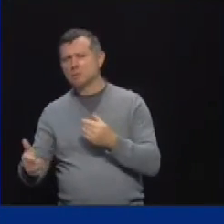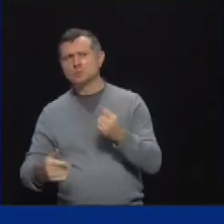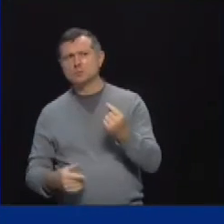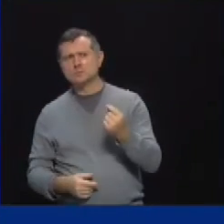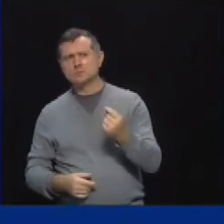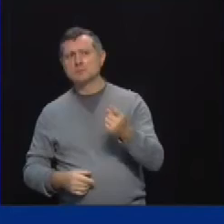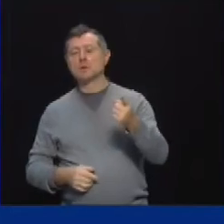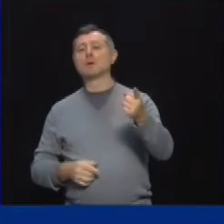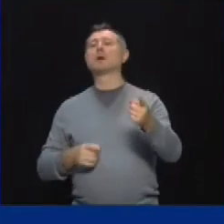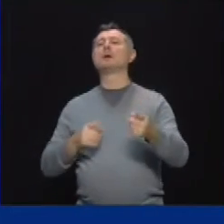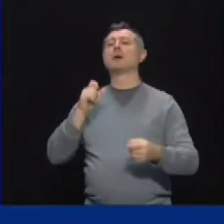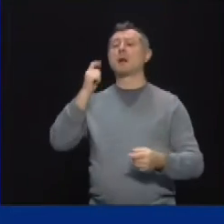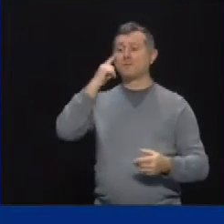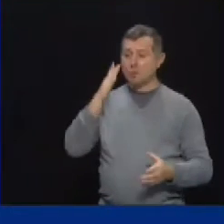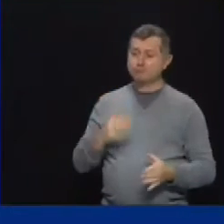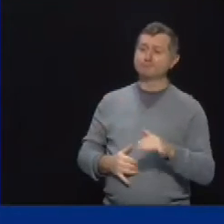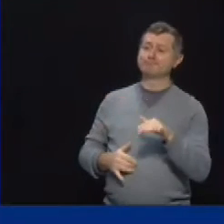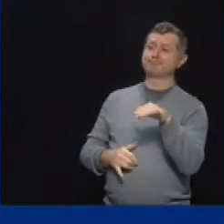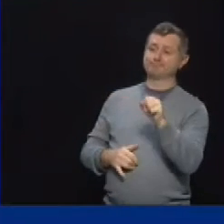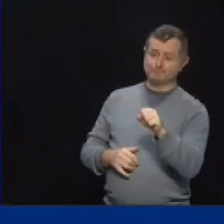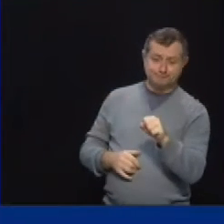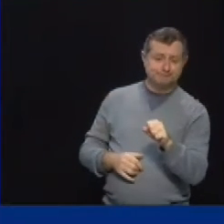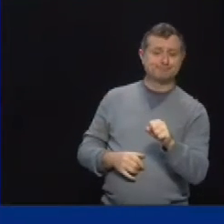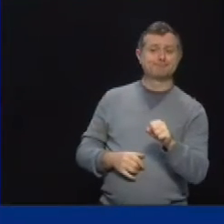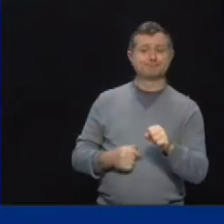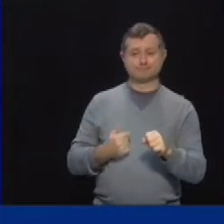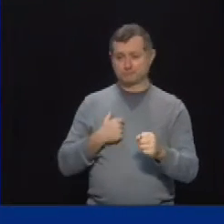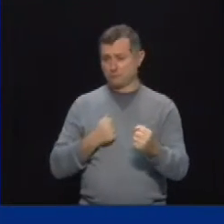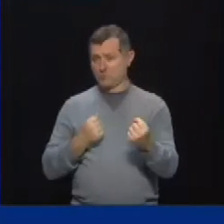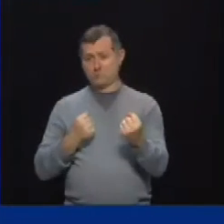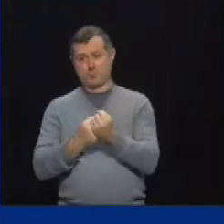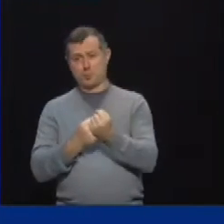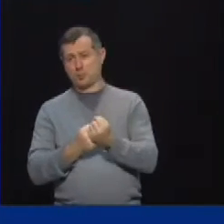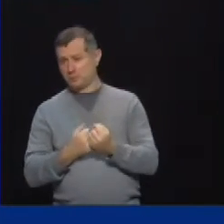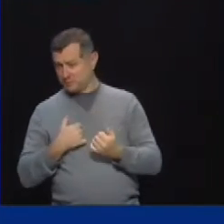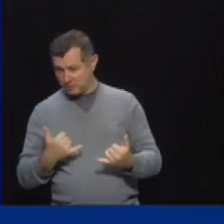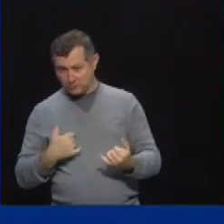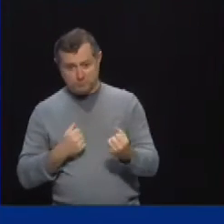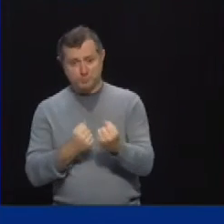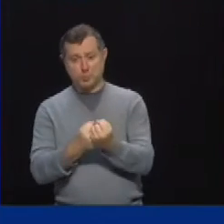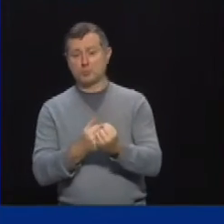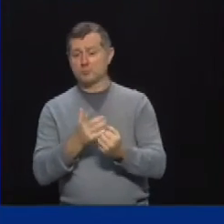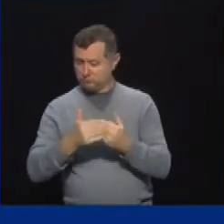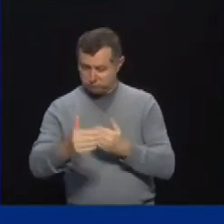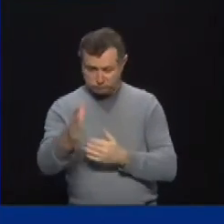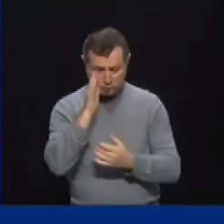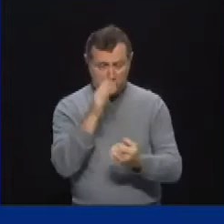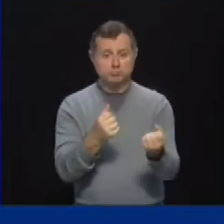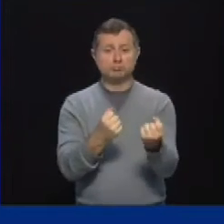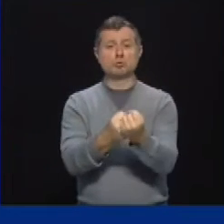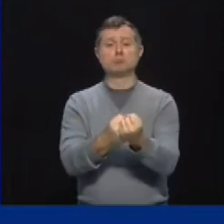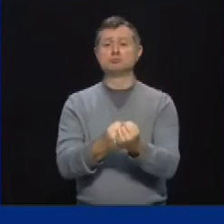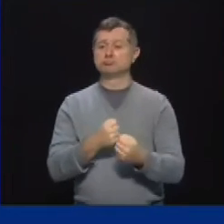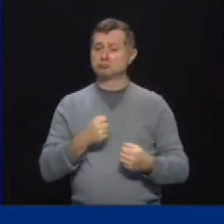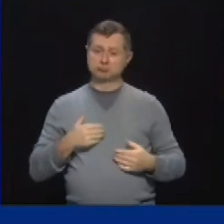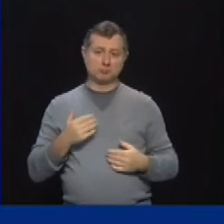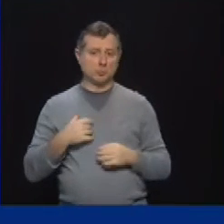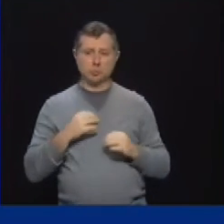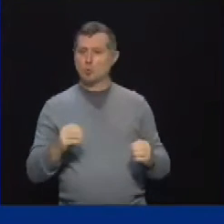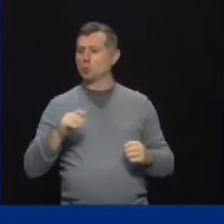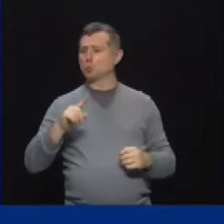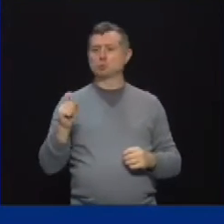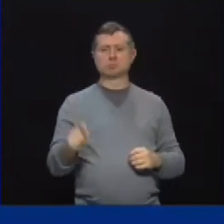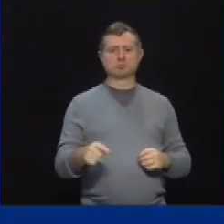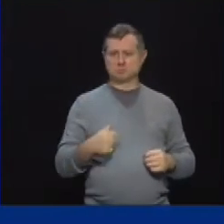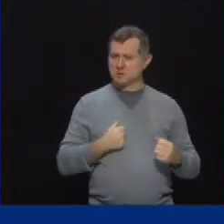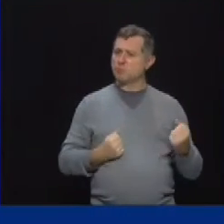have supported, I do support, and I will support. No question of my support for congestion pricing. And I've already asked